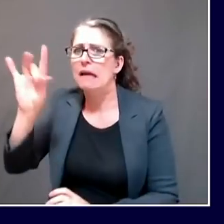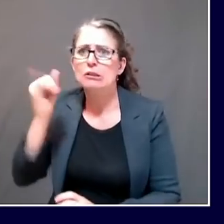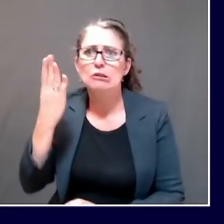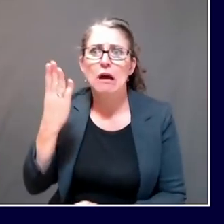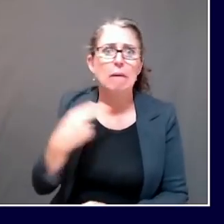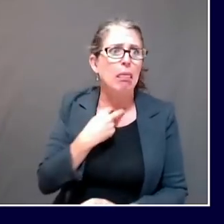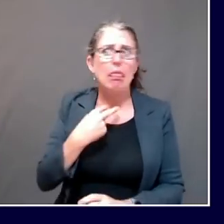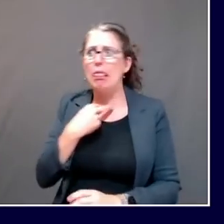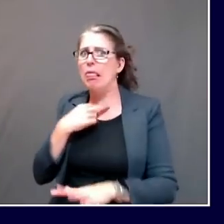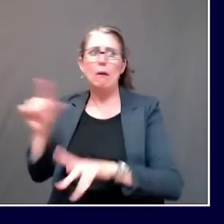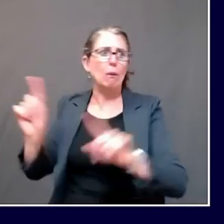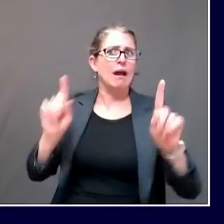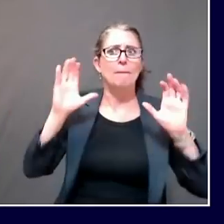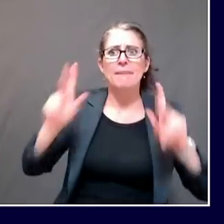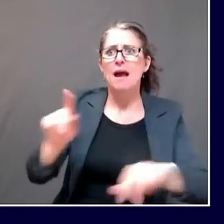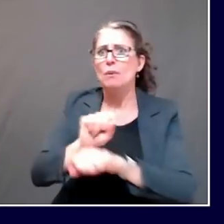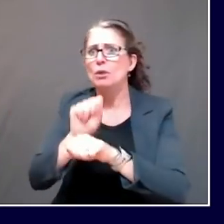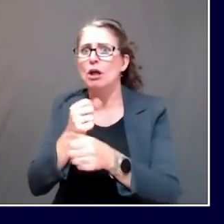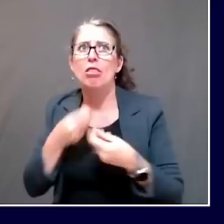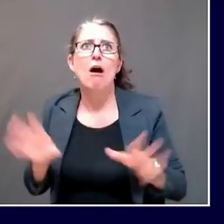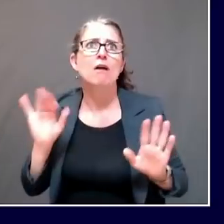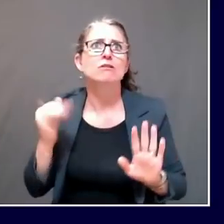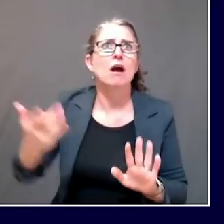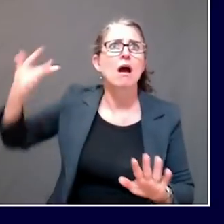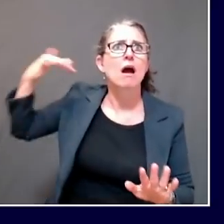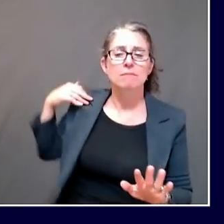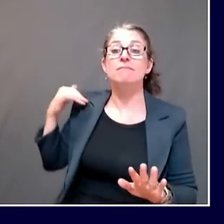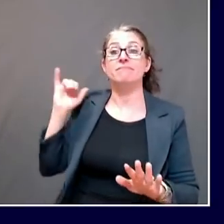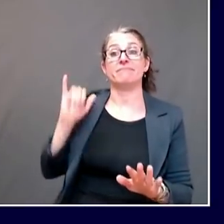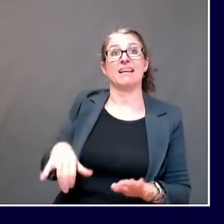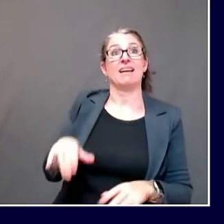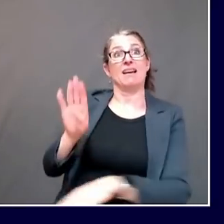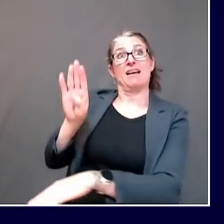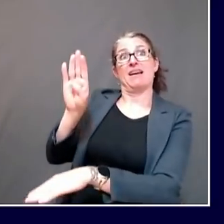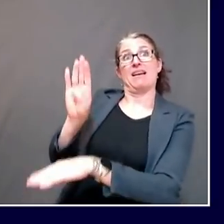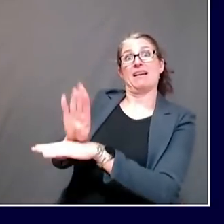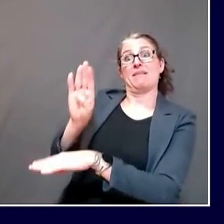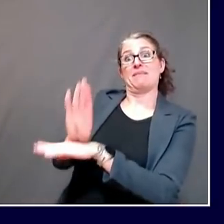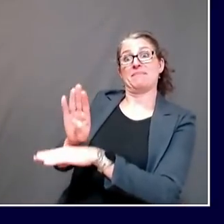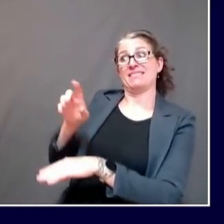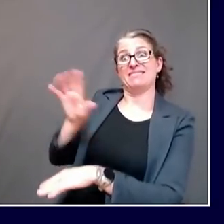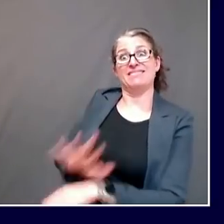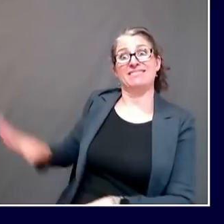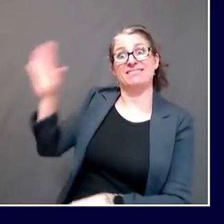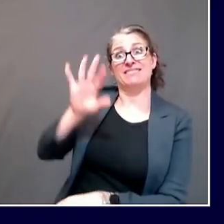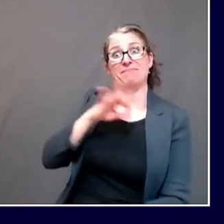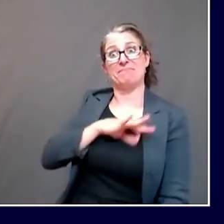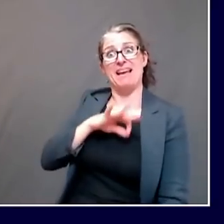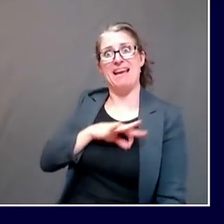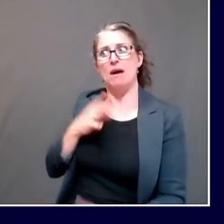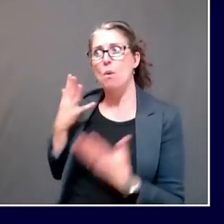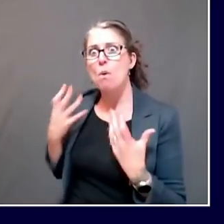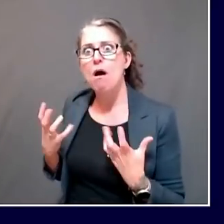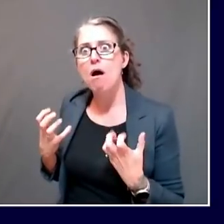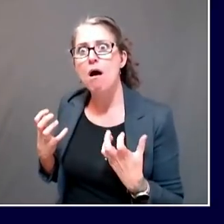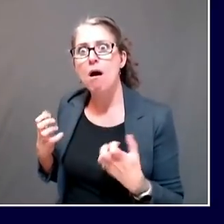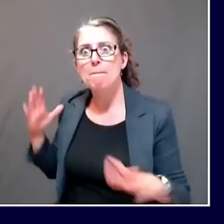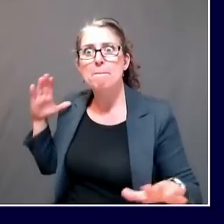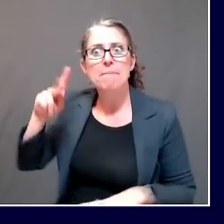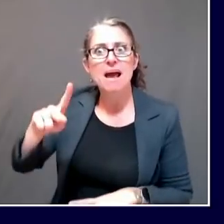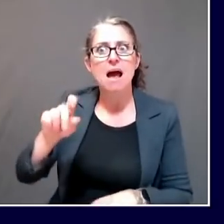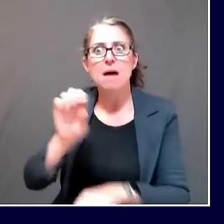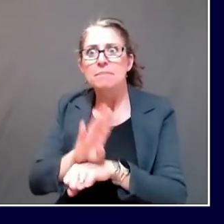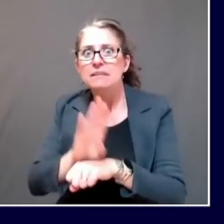good paying jobs right now, ensuring that all people who are able to work do so, keep looking for work, get trained for